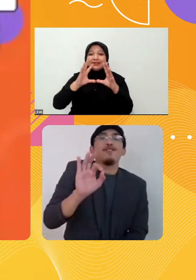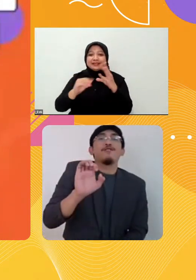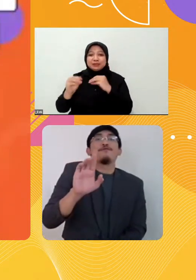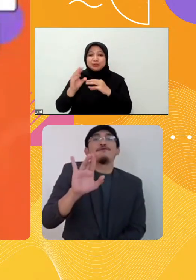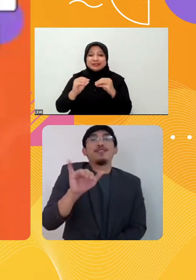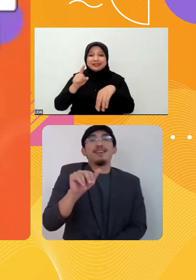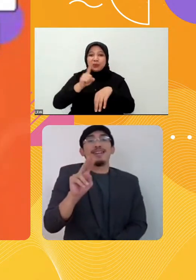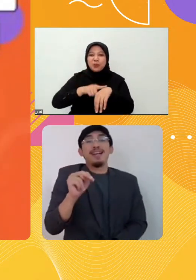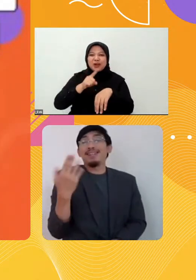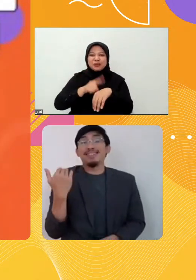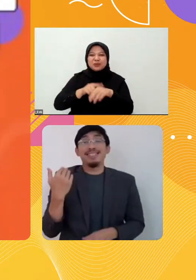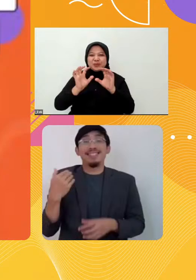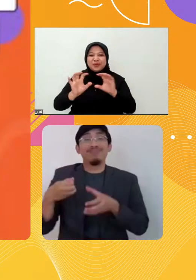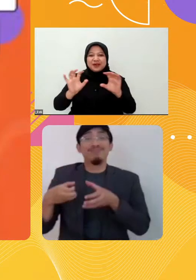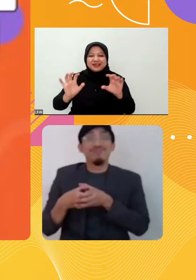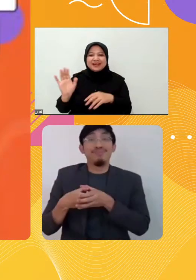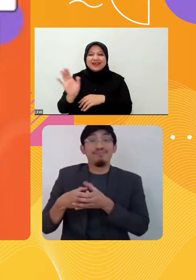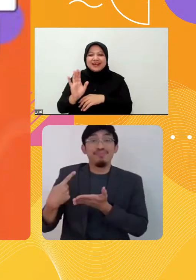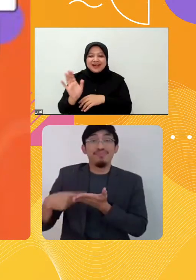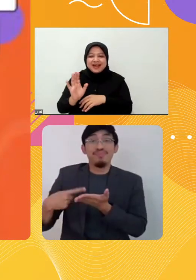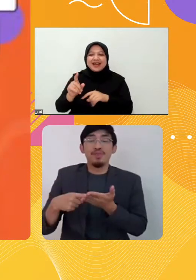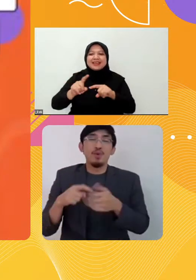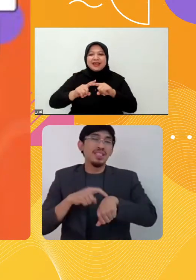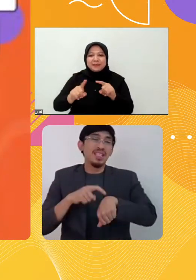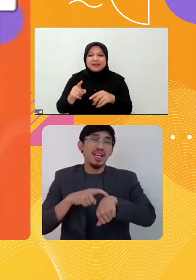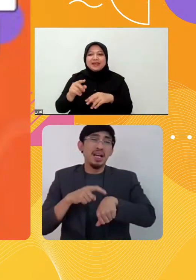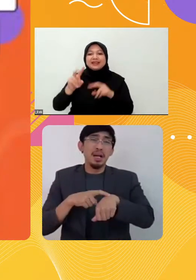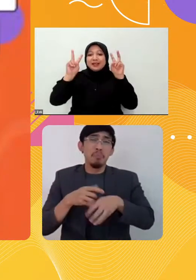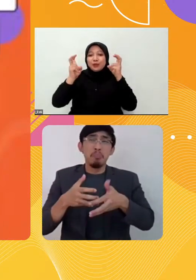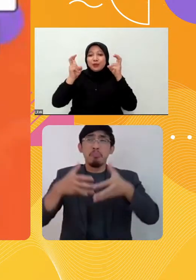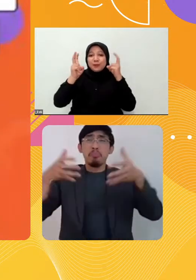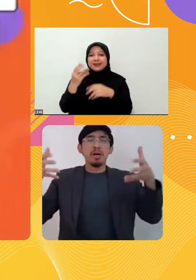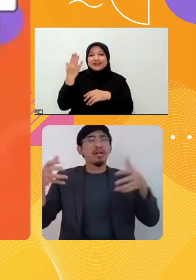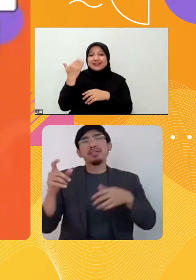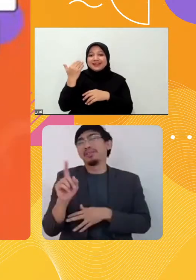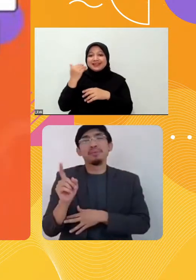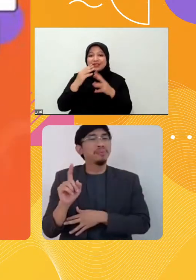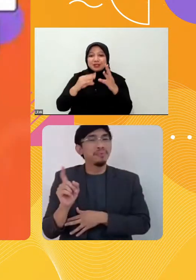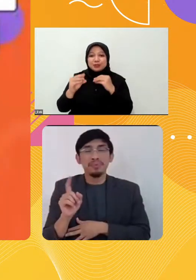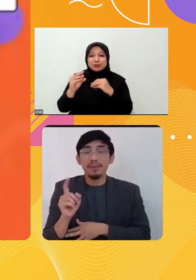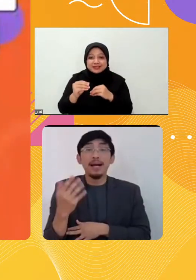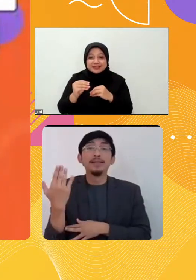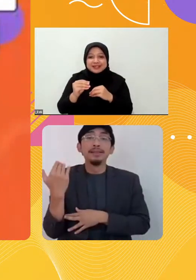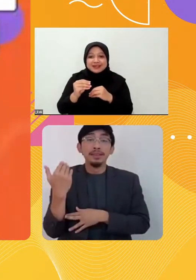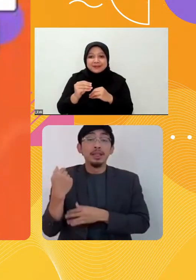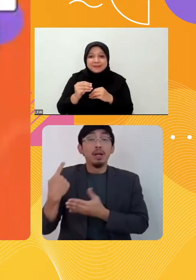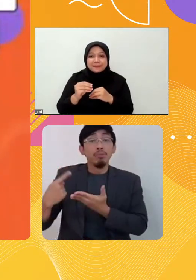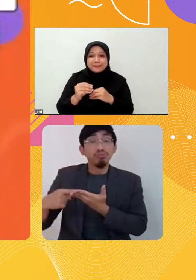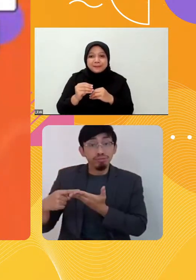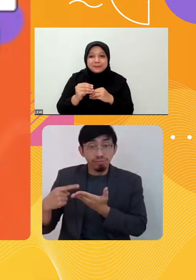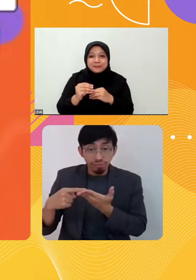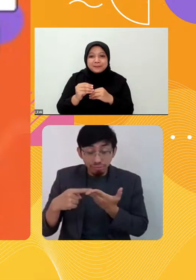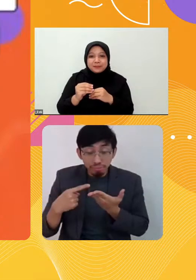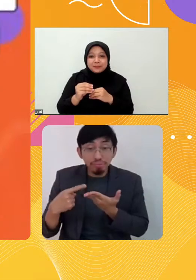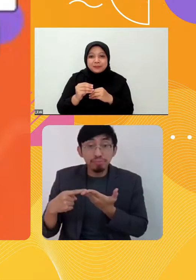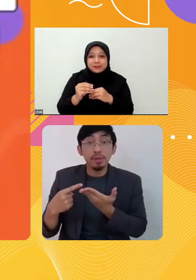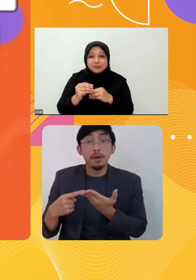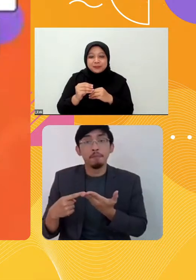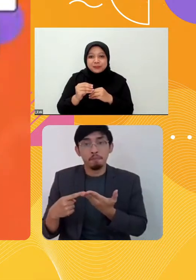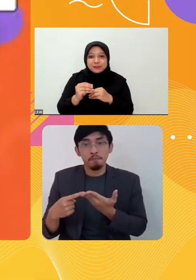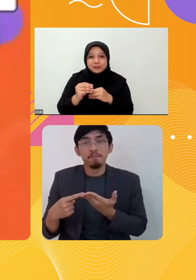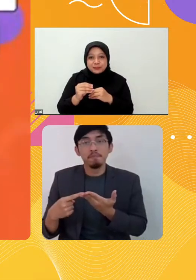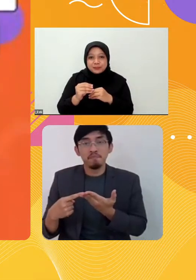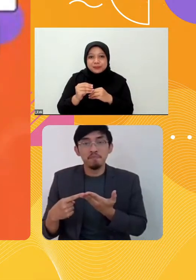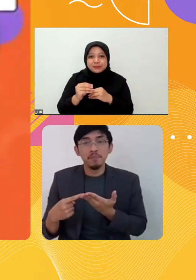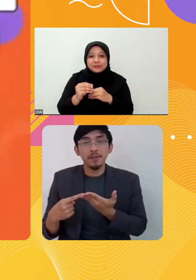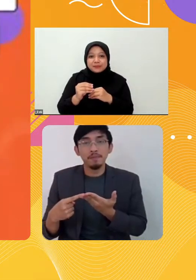of the rising topics that we discuss is about how we can adjust the comprehensiveness, and then the way of